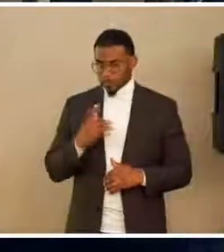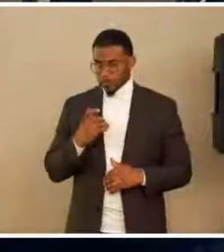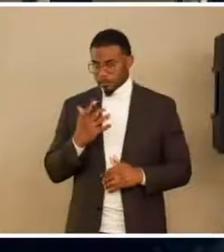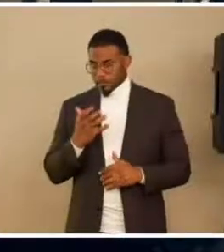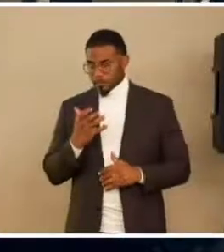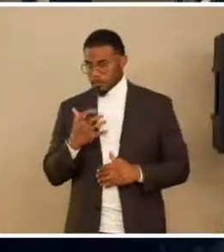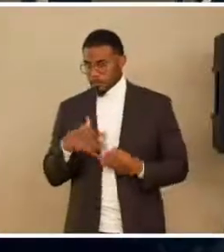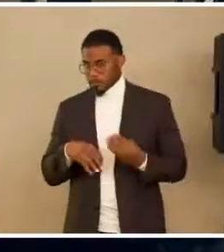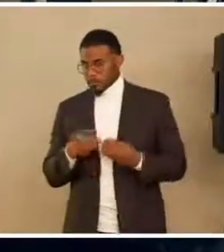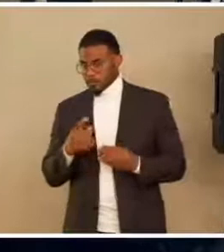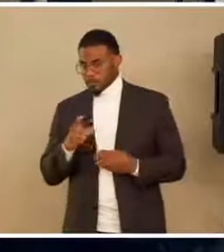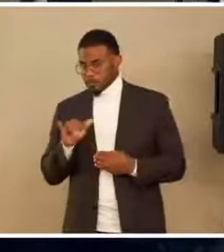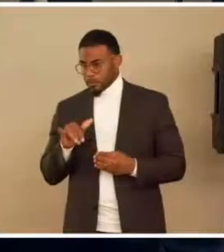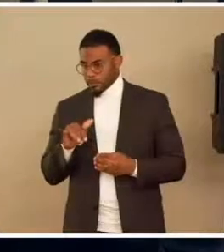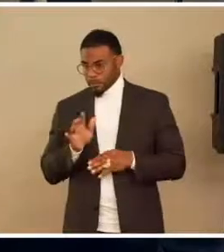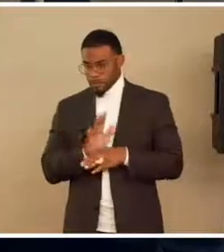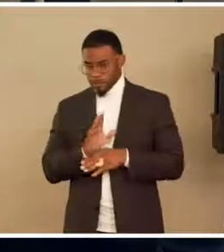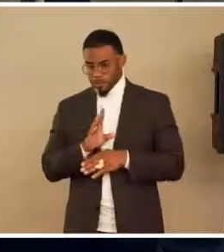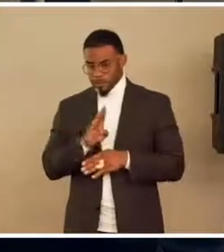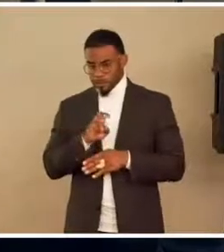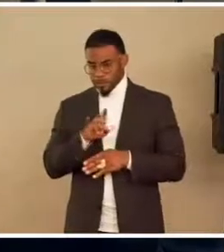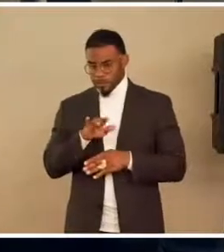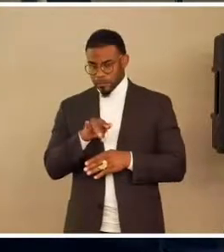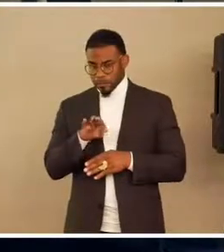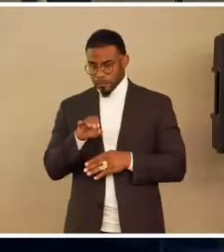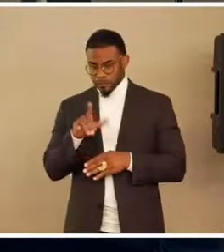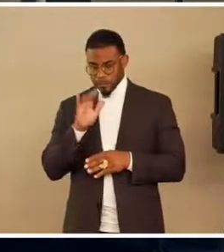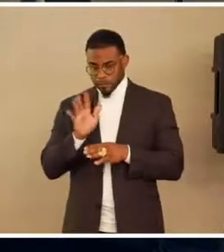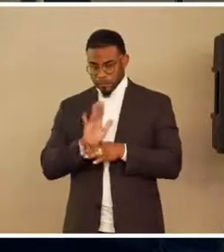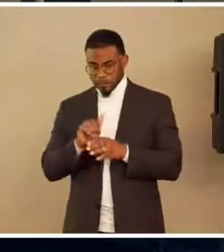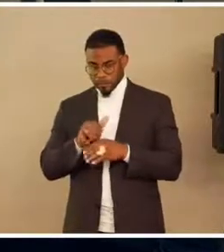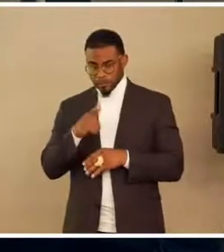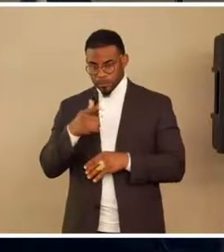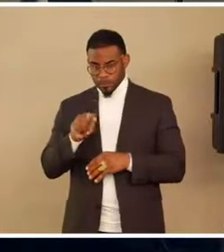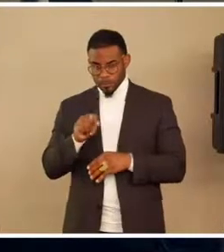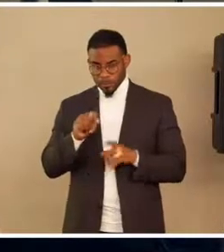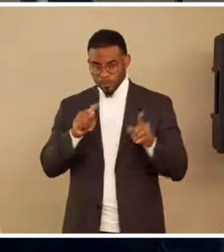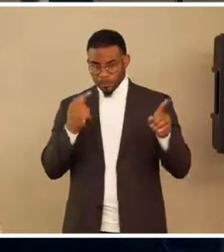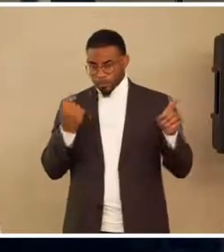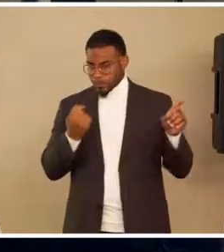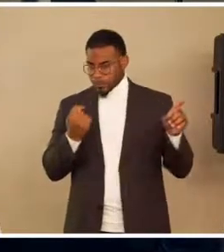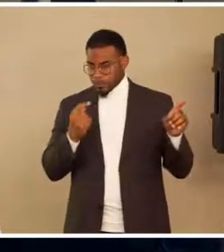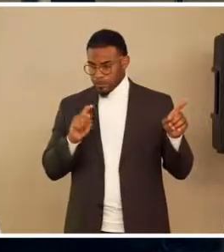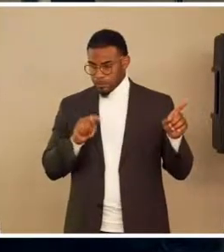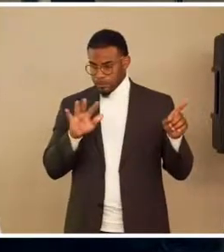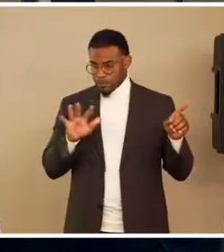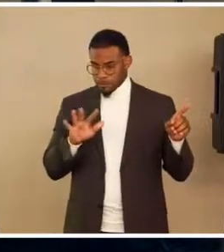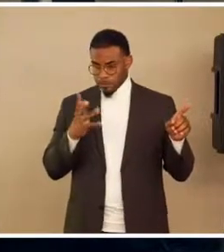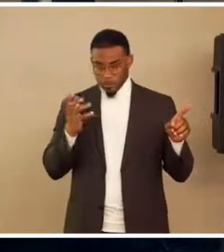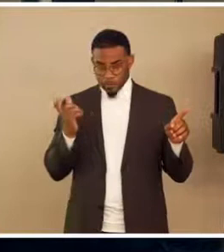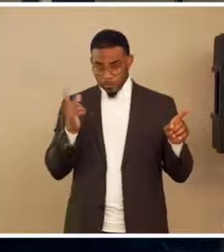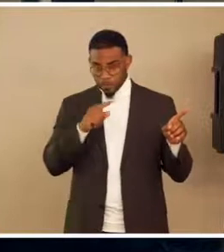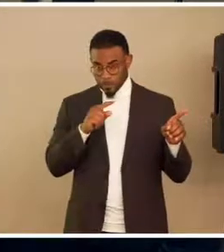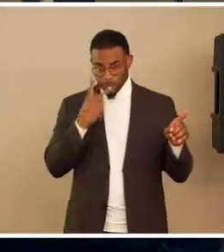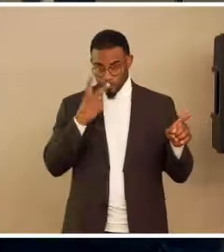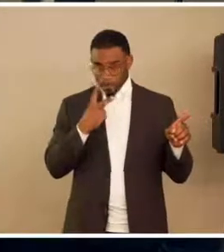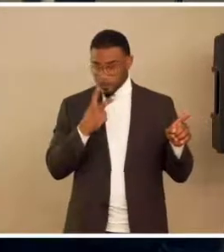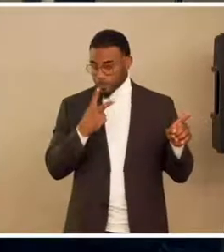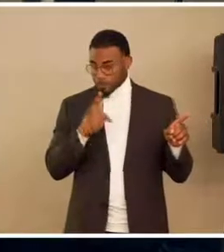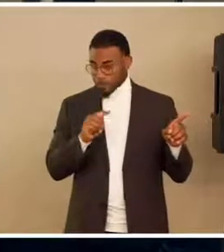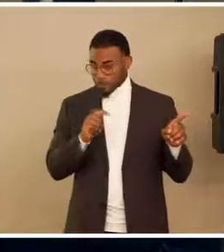I just want to add something, is that the film Beautiful will be screened in Georgetown on Tuesday at 5. So if you want to come to see